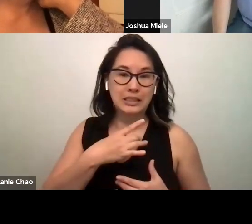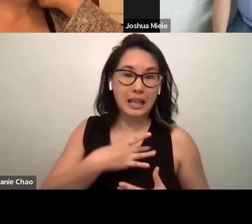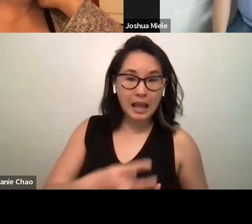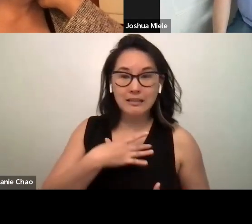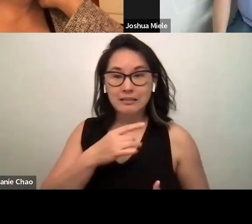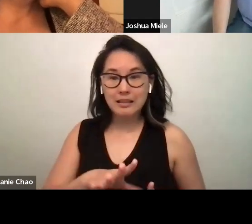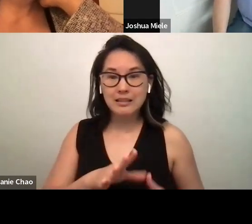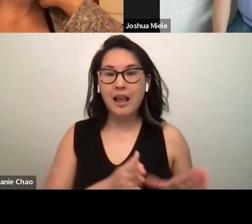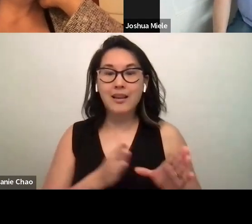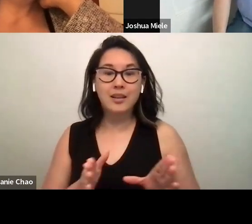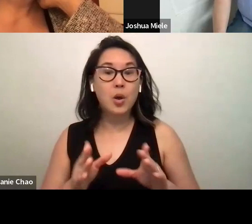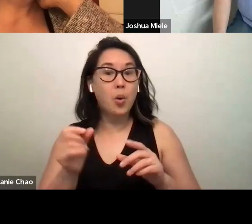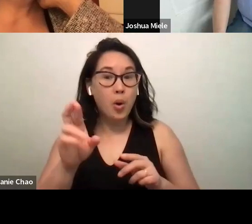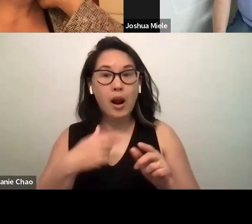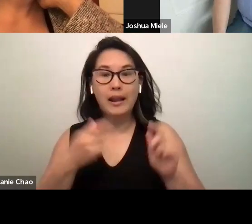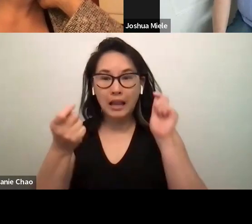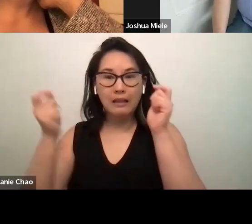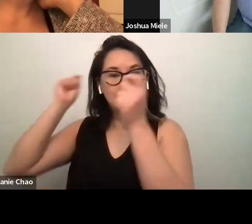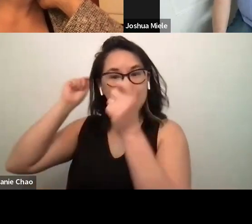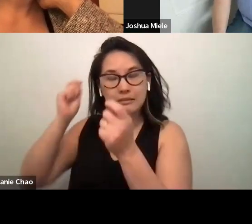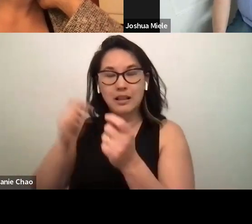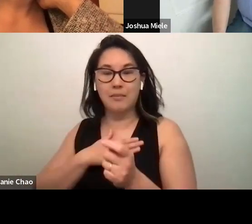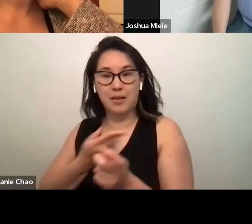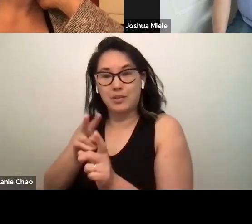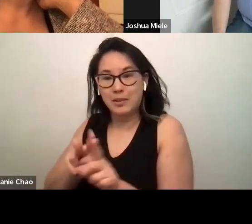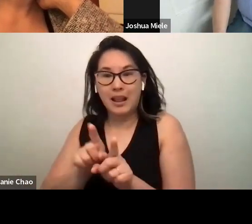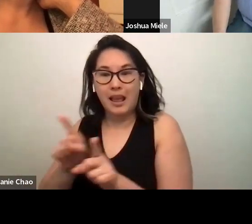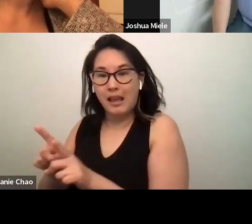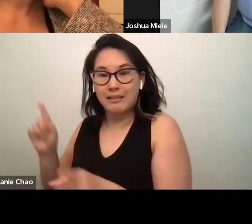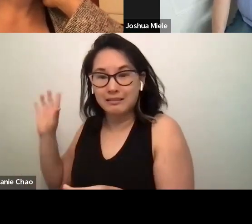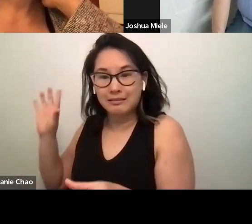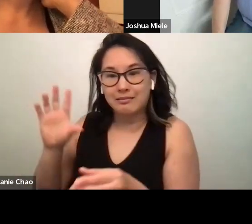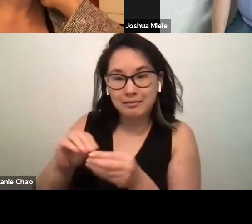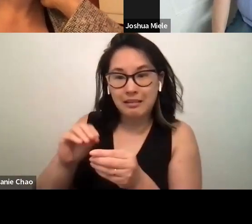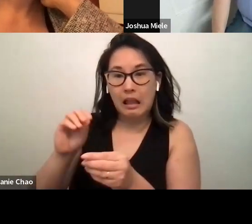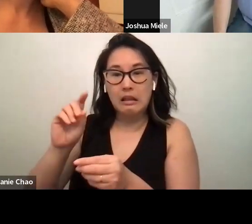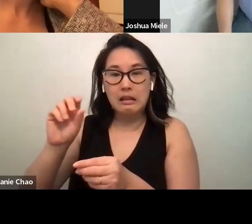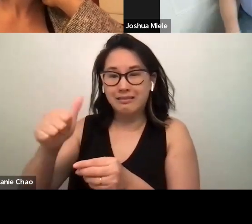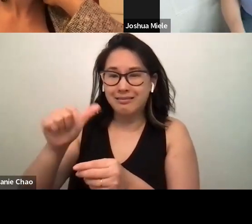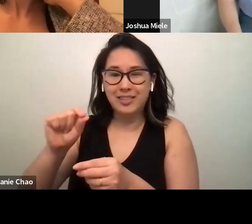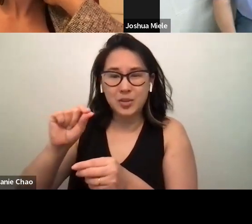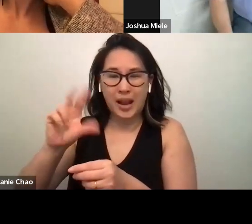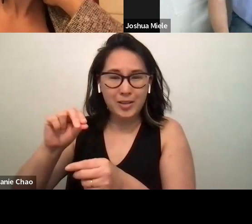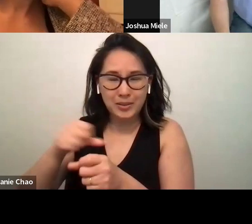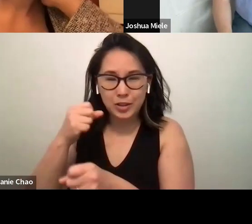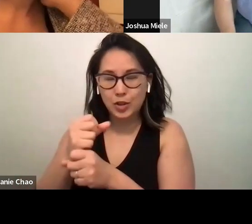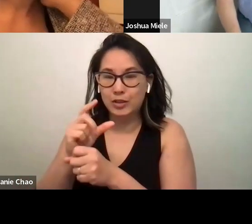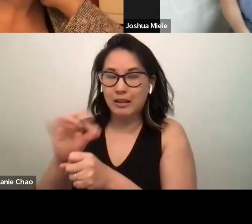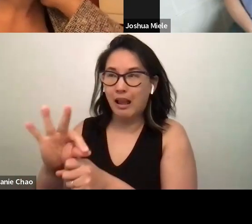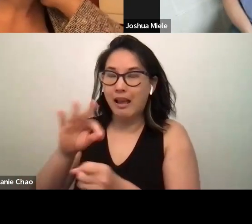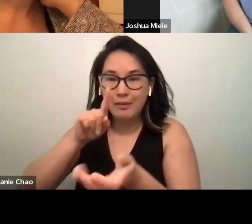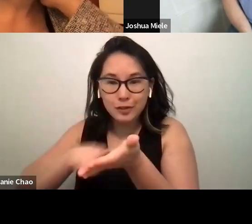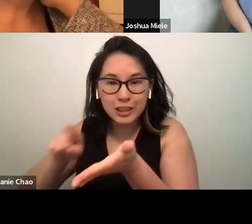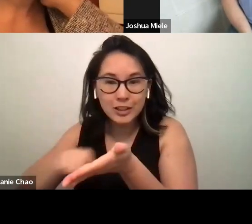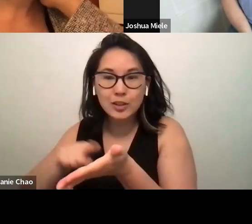this from decades of kind of research and development on understanding how these kinds of